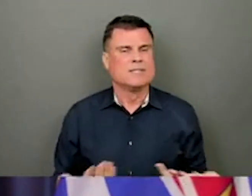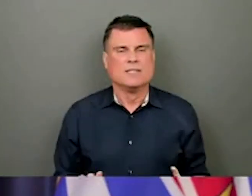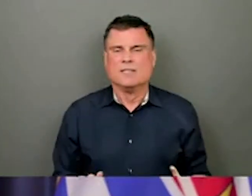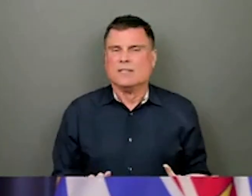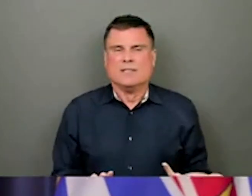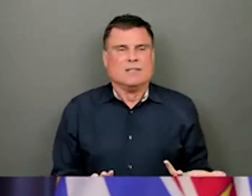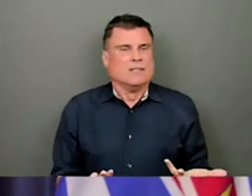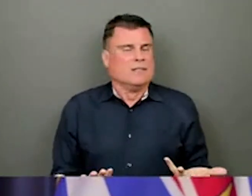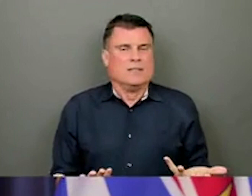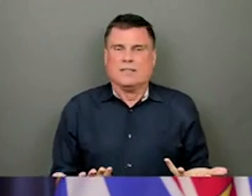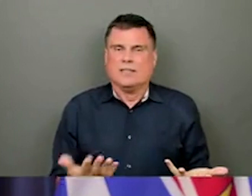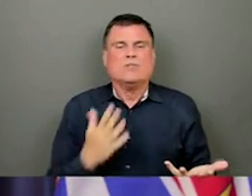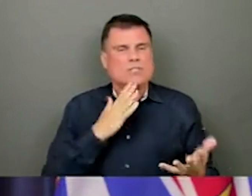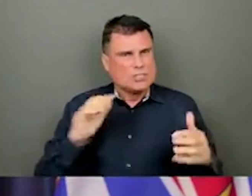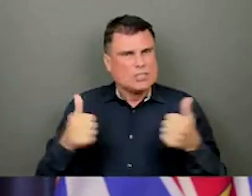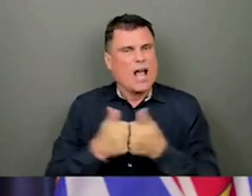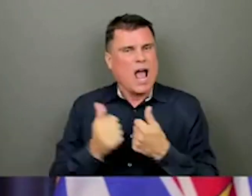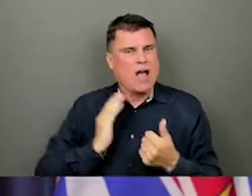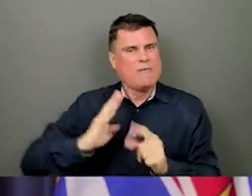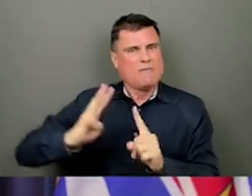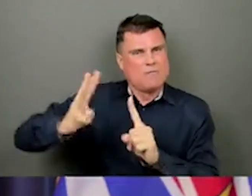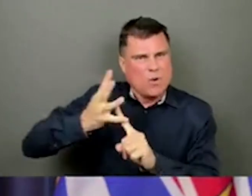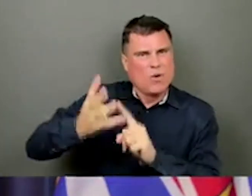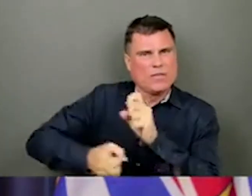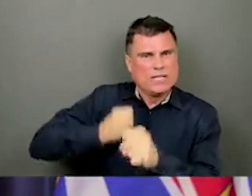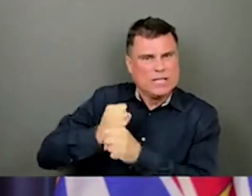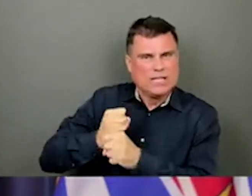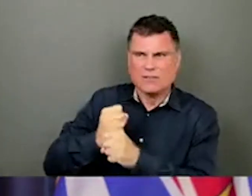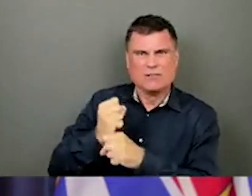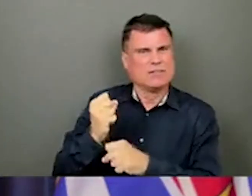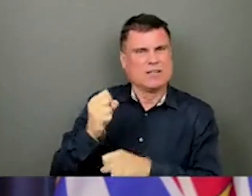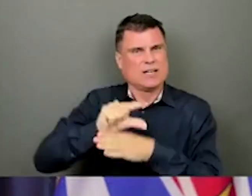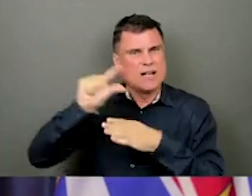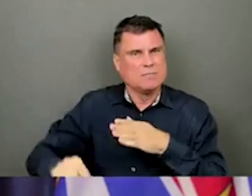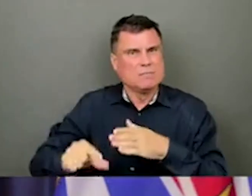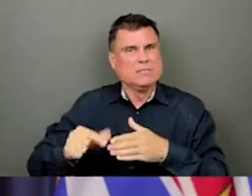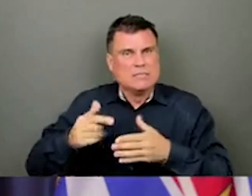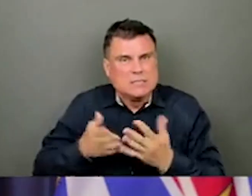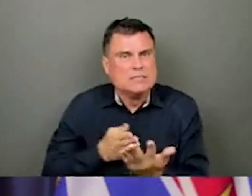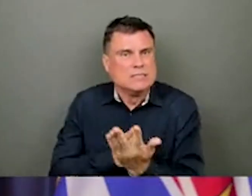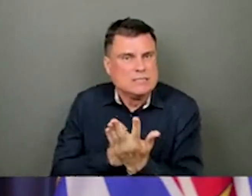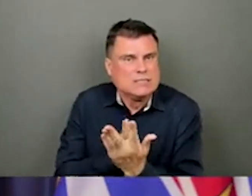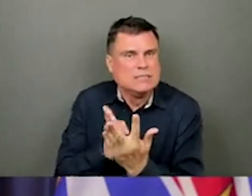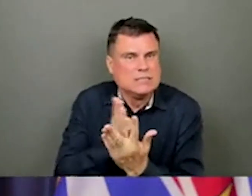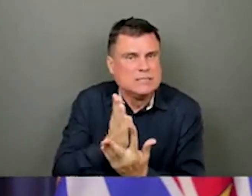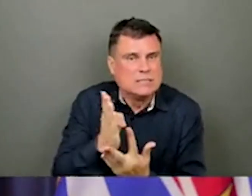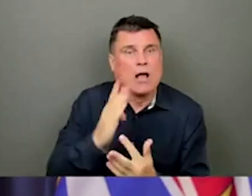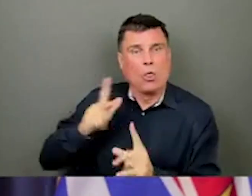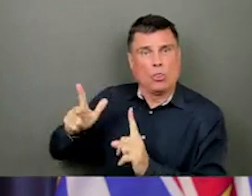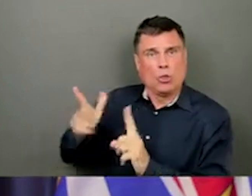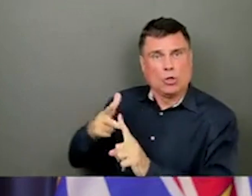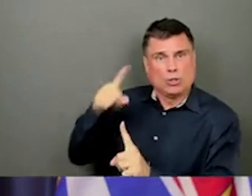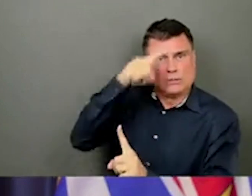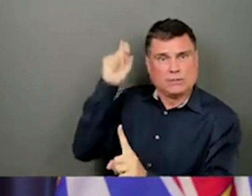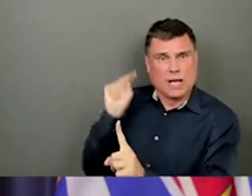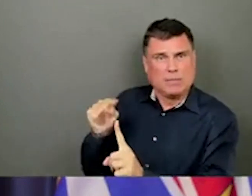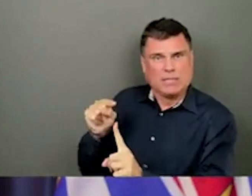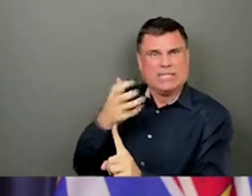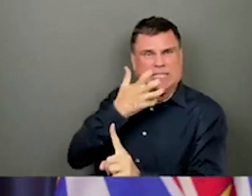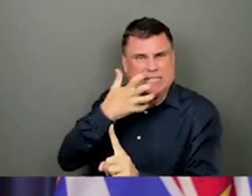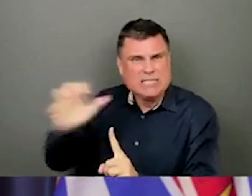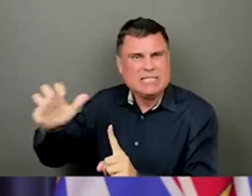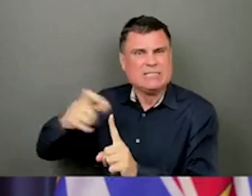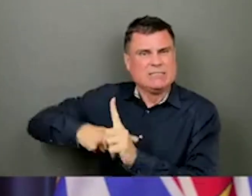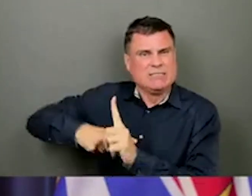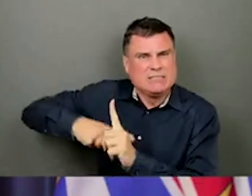is the fourth year of this government, and this is the third summer of record-breaking heat, record-breaking fires,